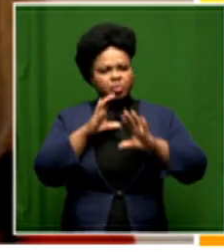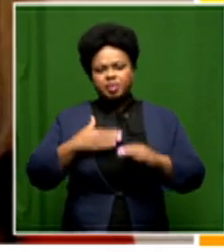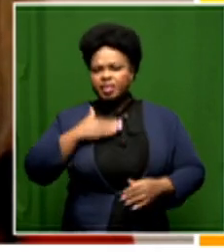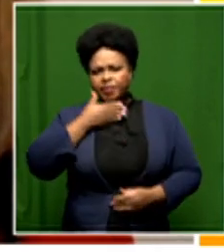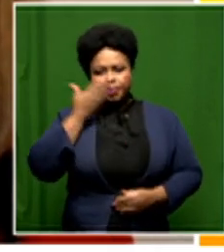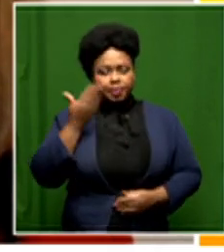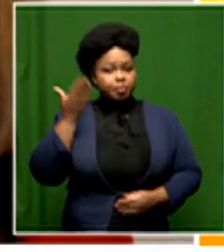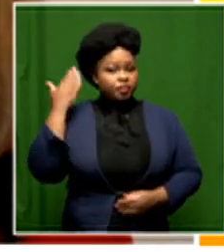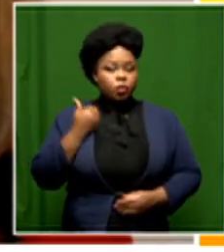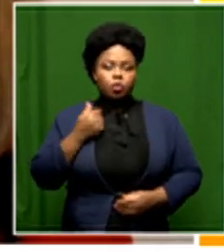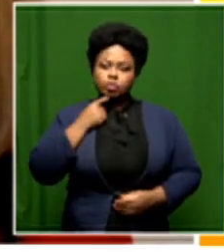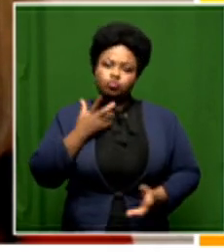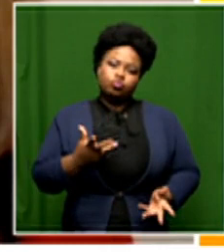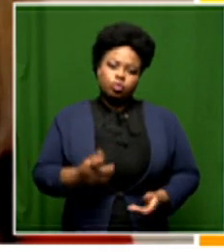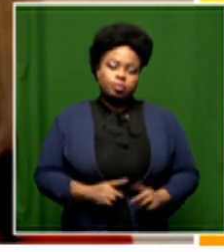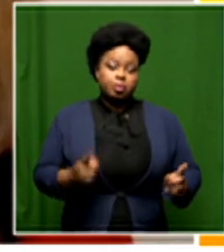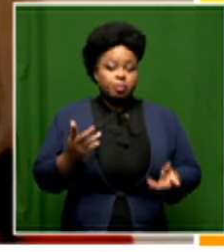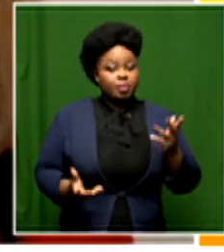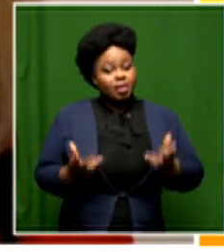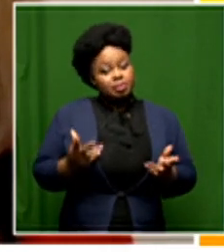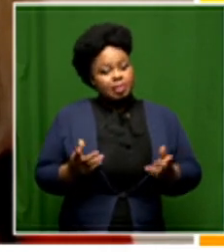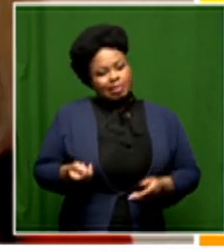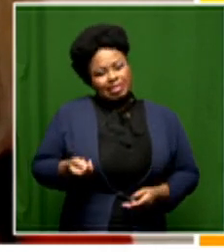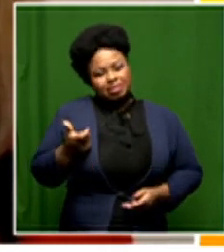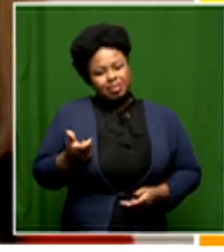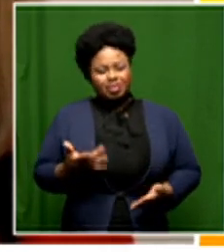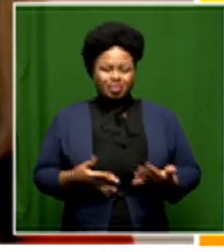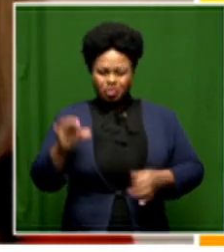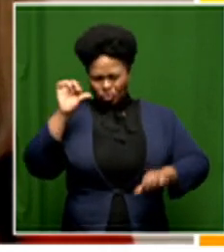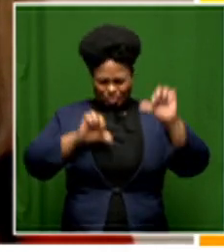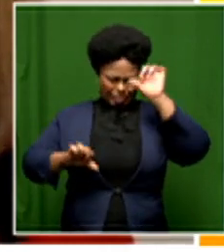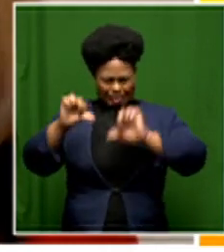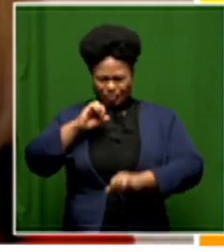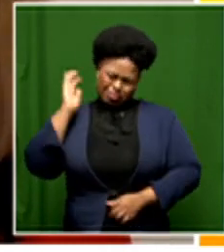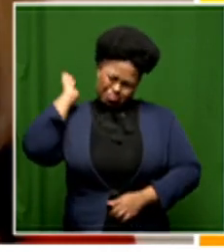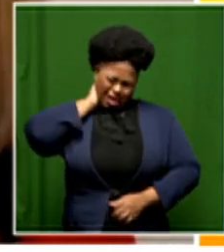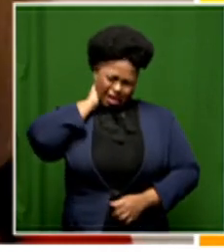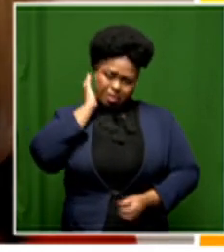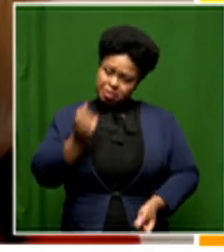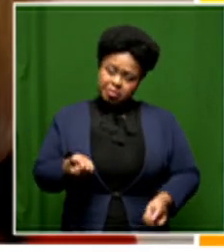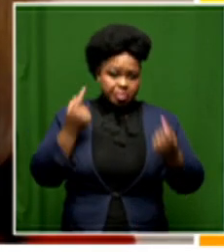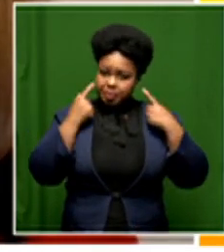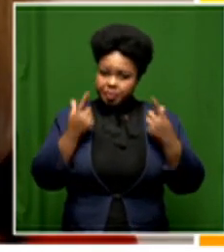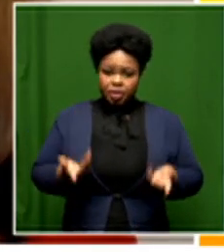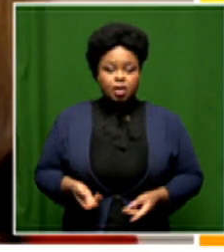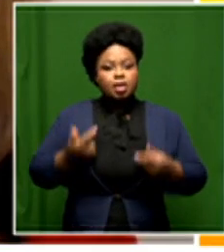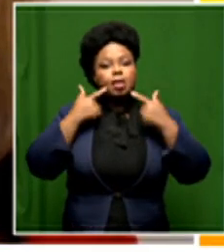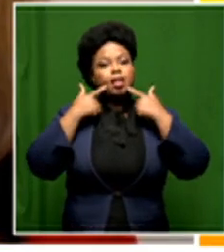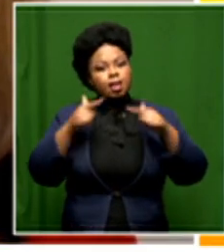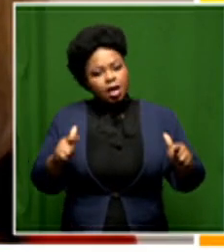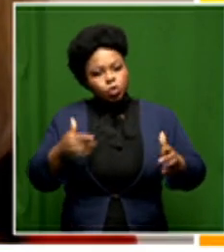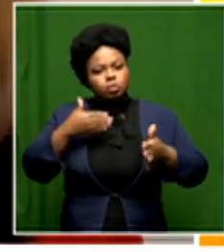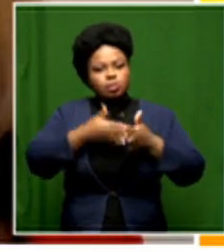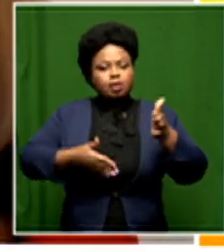spoke to this a little bit, but it may be a little bit too scientific for people to understand, and B, language is a